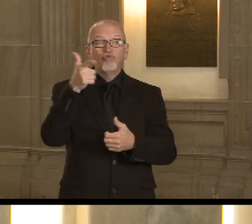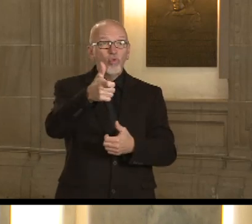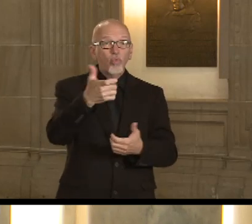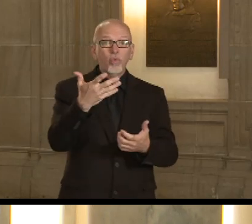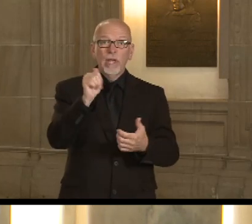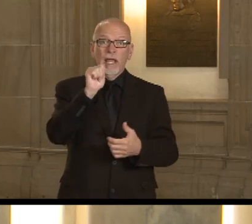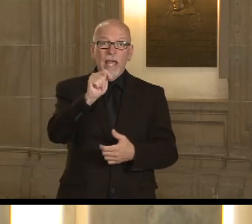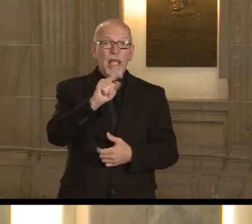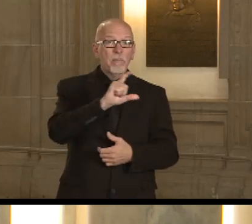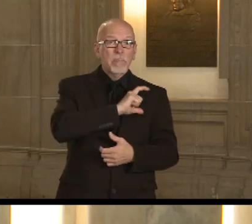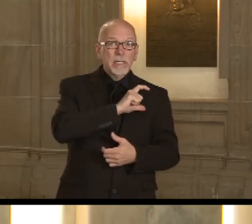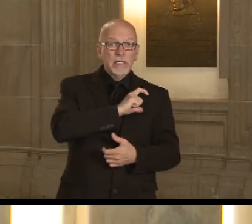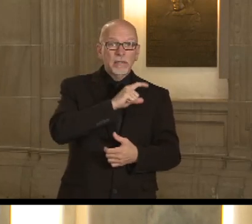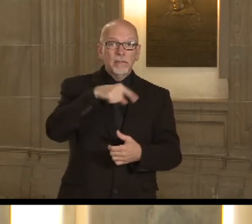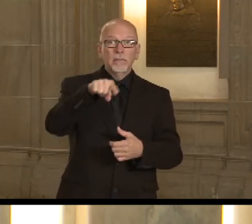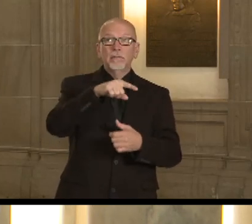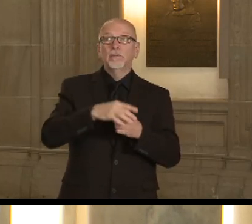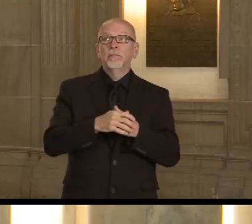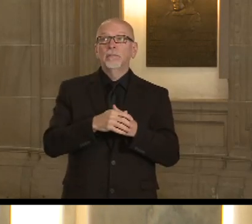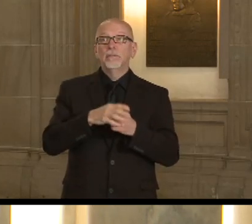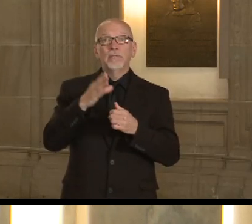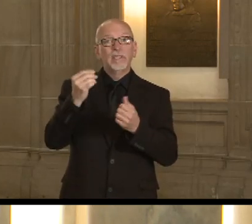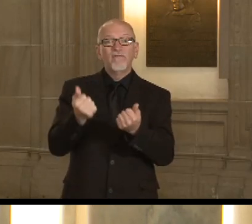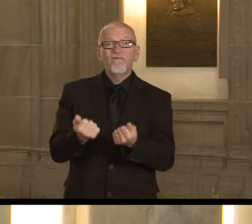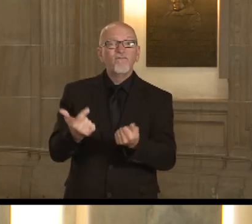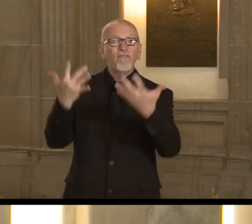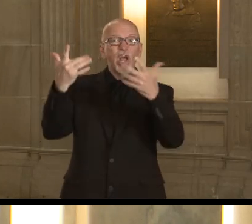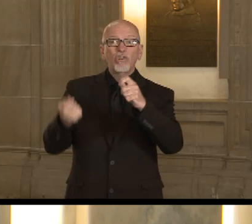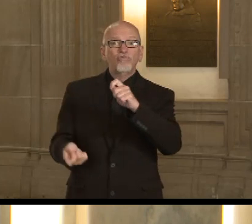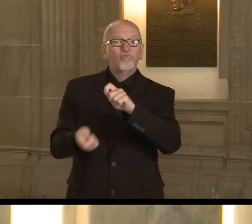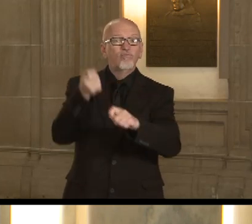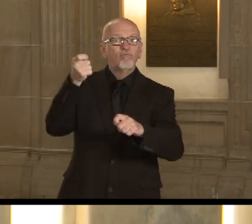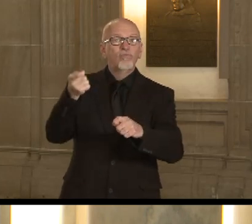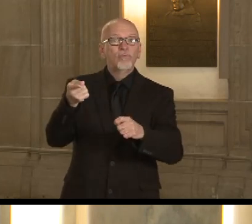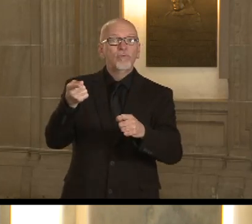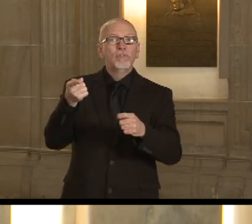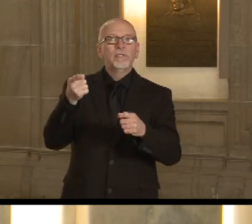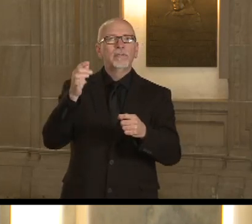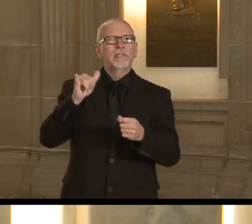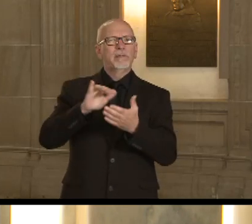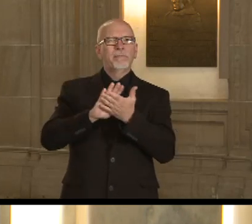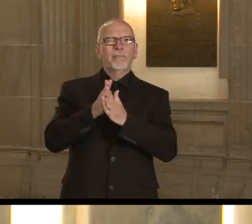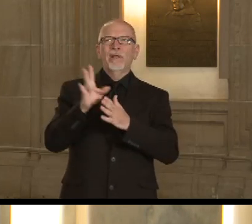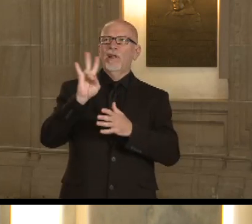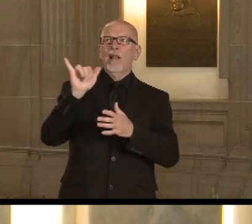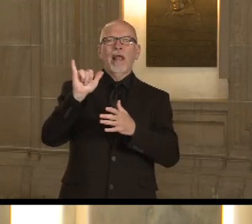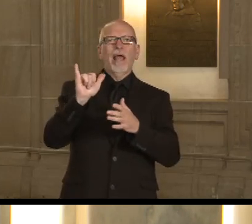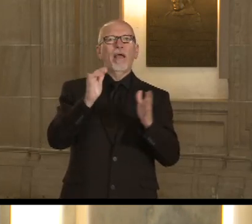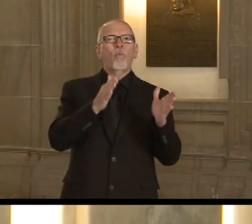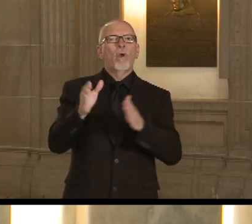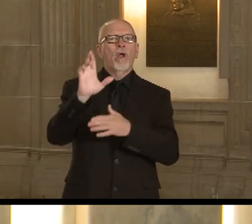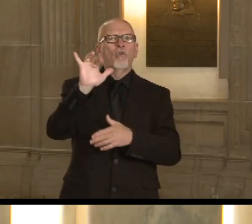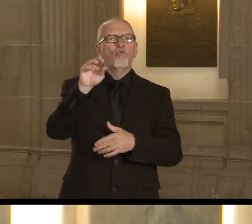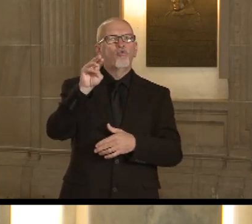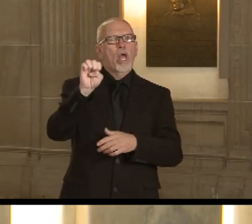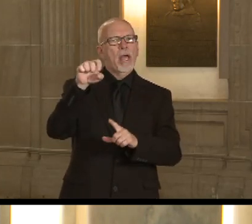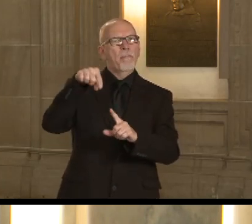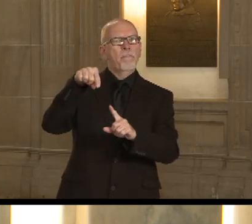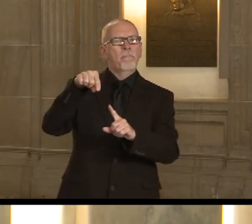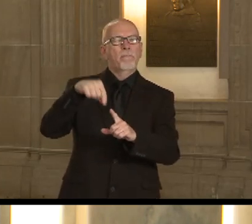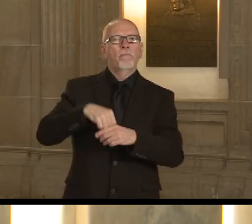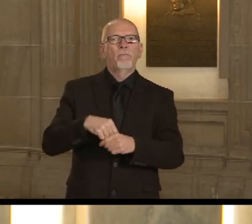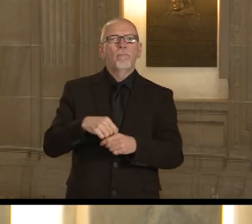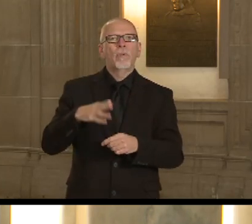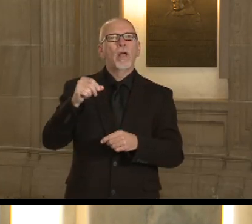law enforcement officials, and setting fires has taken on a tone of organized crime and